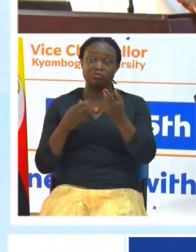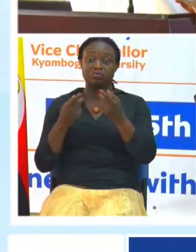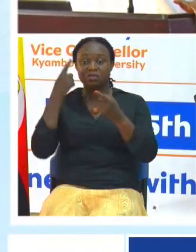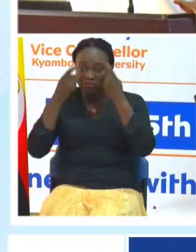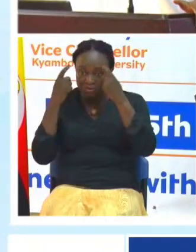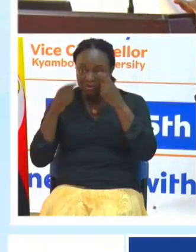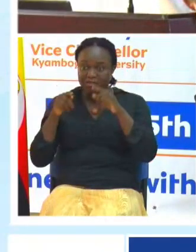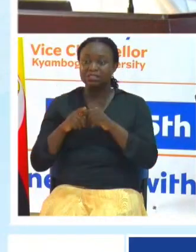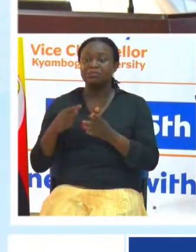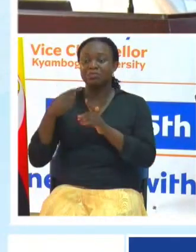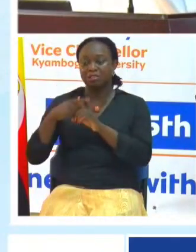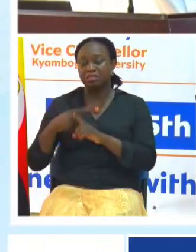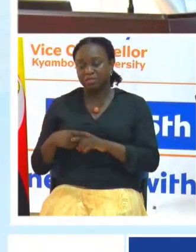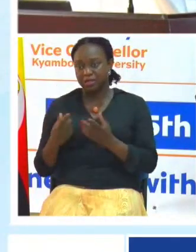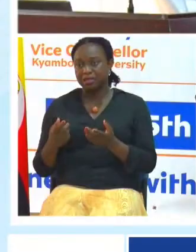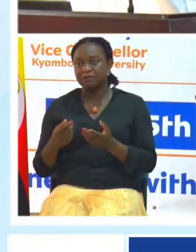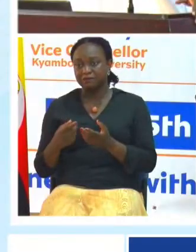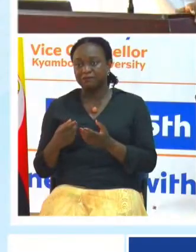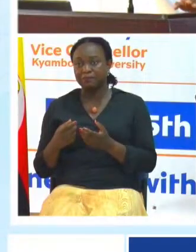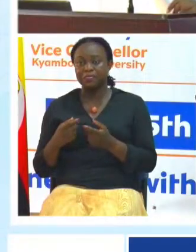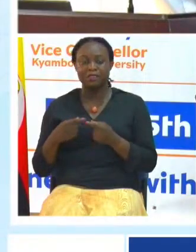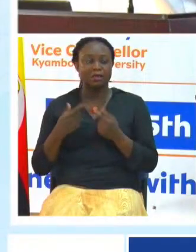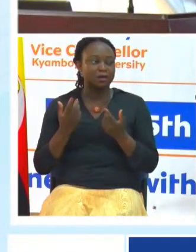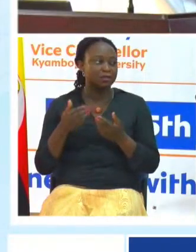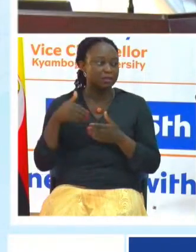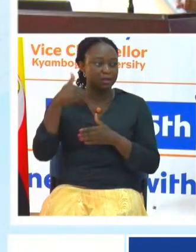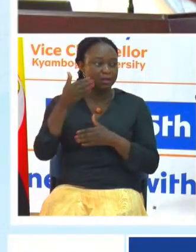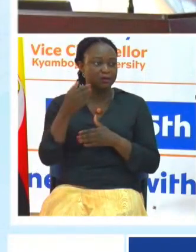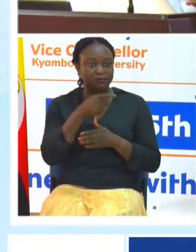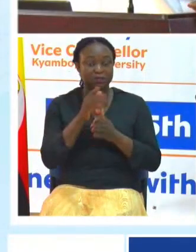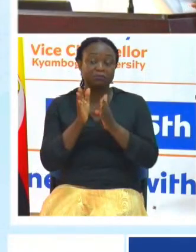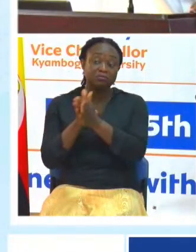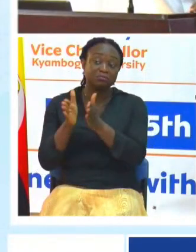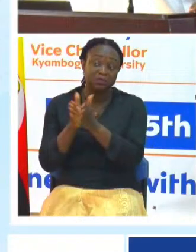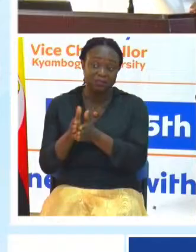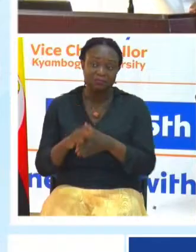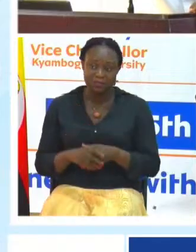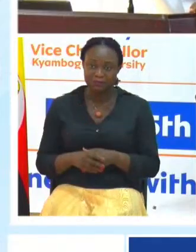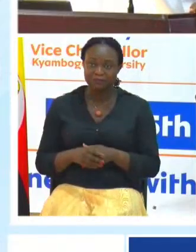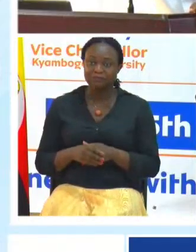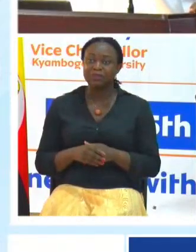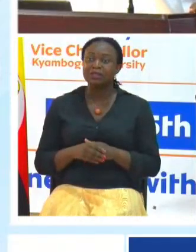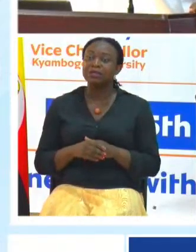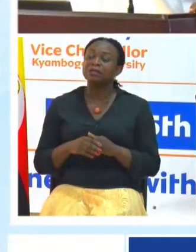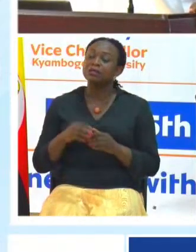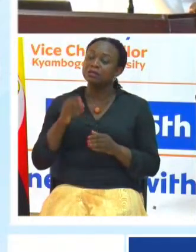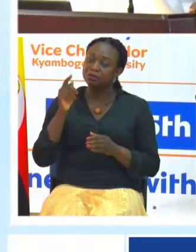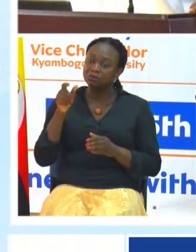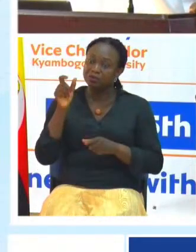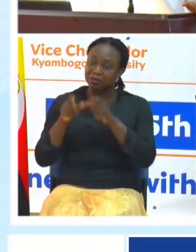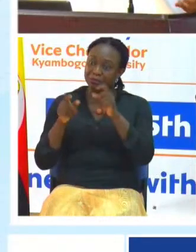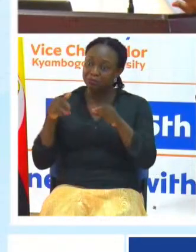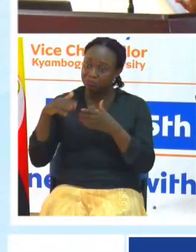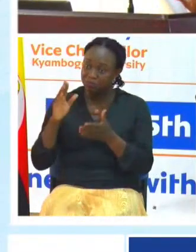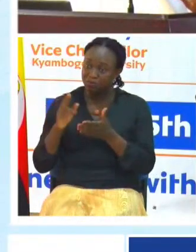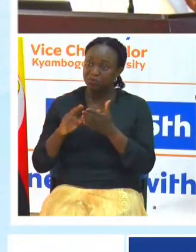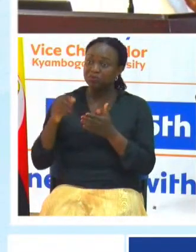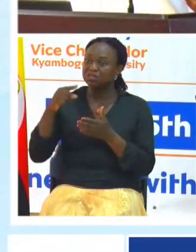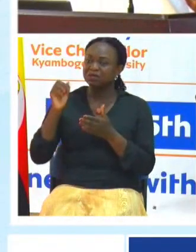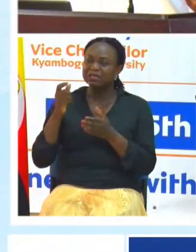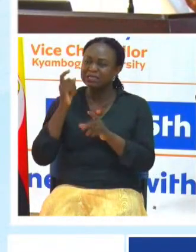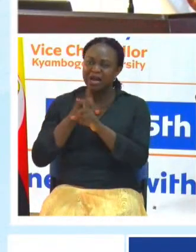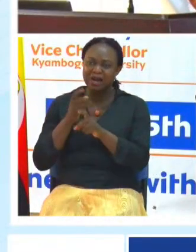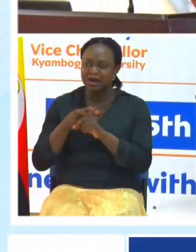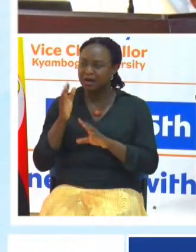quantitative analysis. The people, I think Arthur is going to tell you if he has joined, these are the guys that really ace the GRE. It's not really